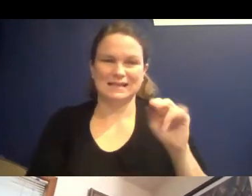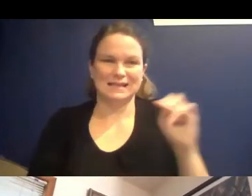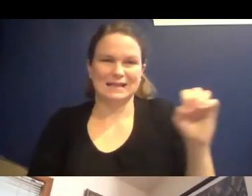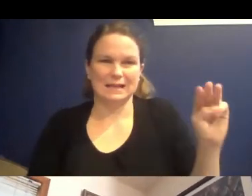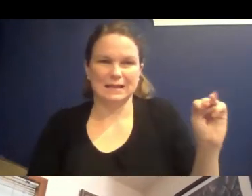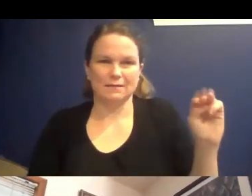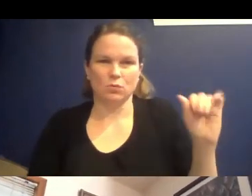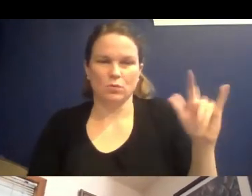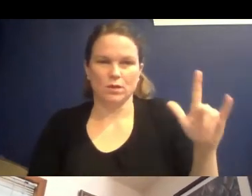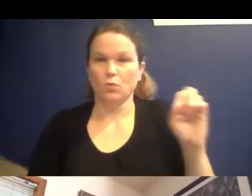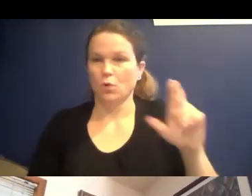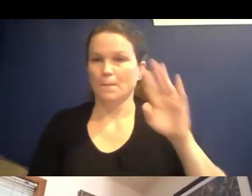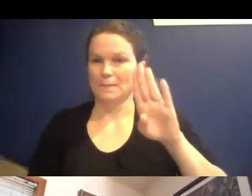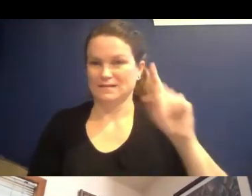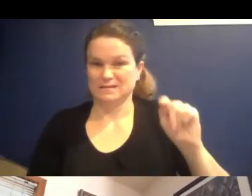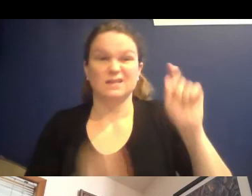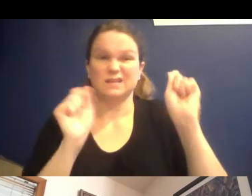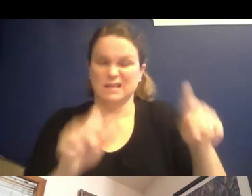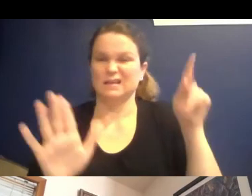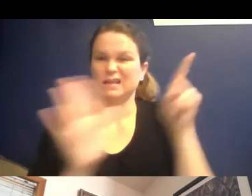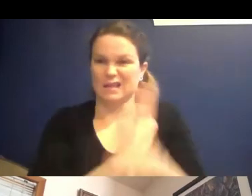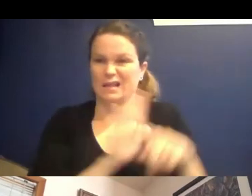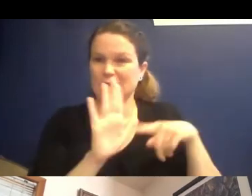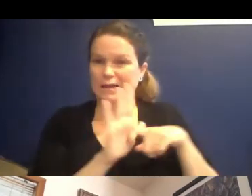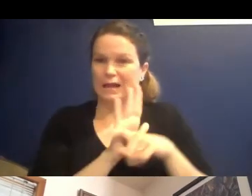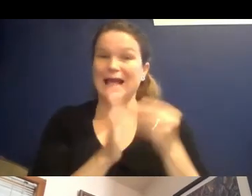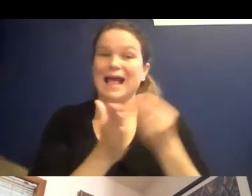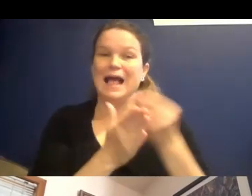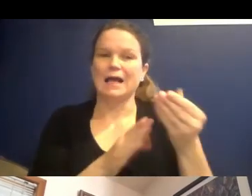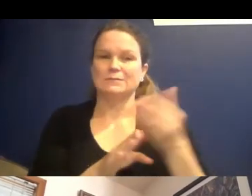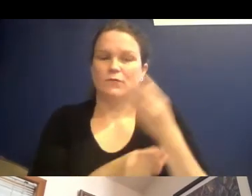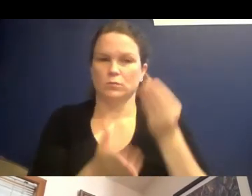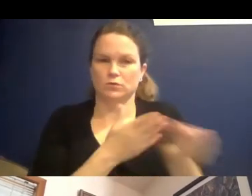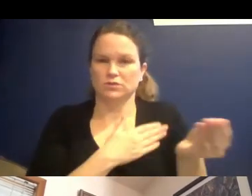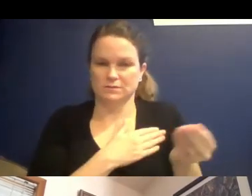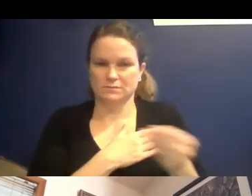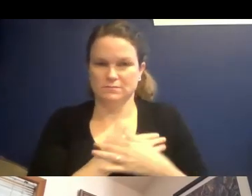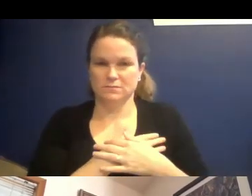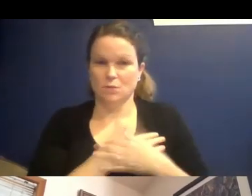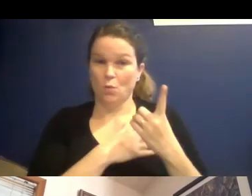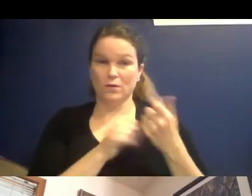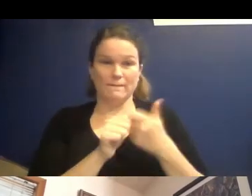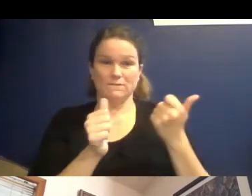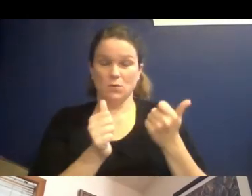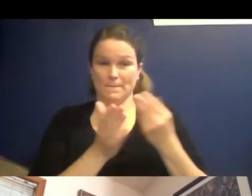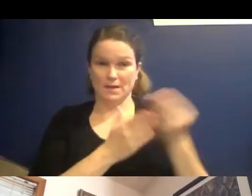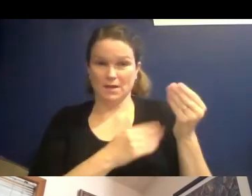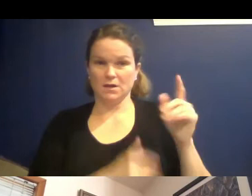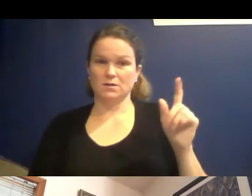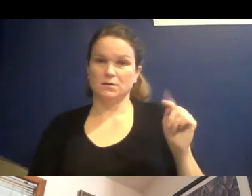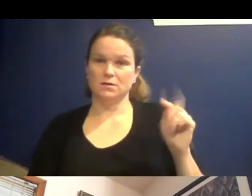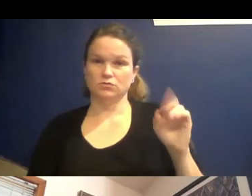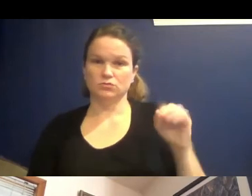all kill caterpillars. Ask before you purchase. One not to buy is tropical